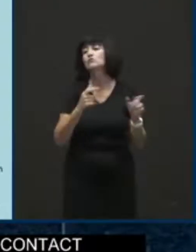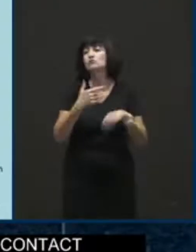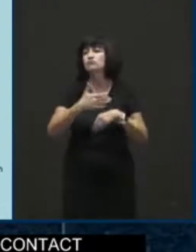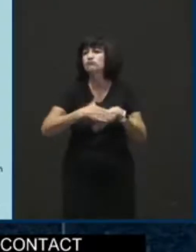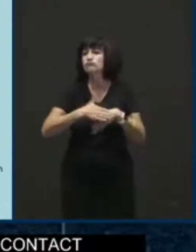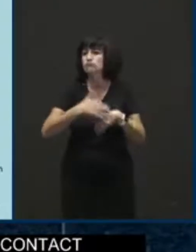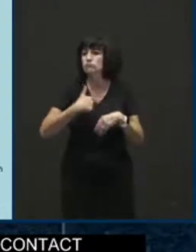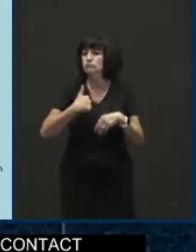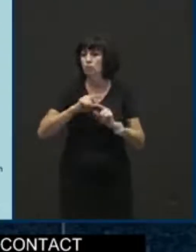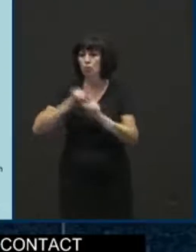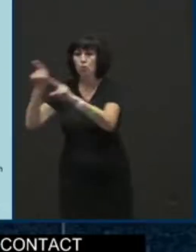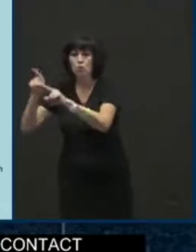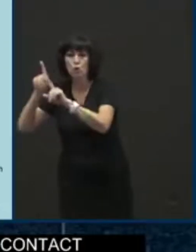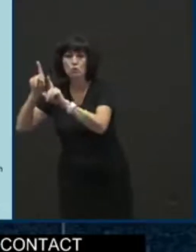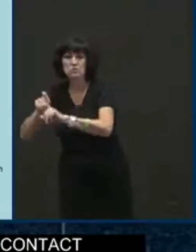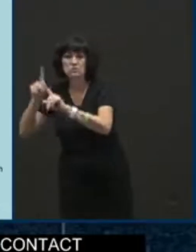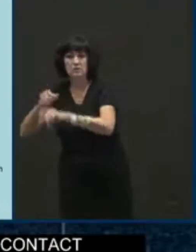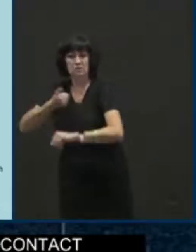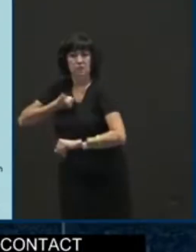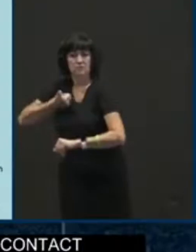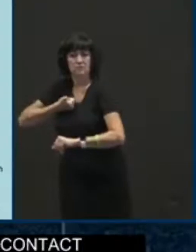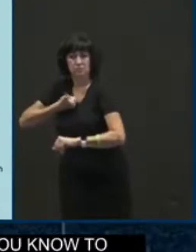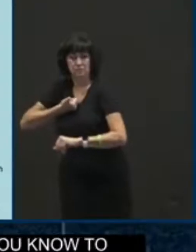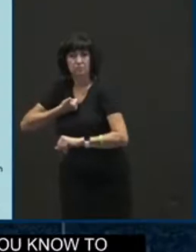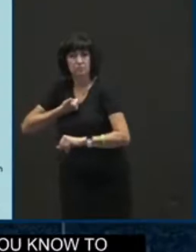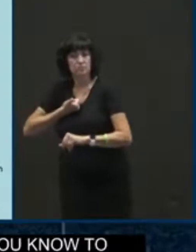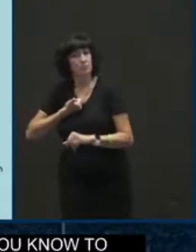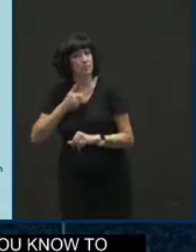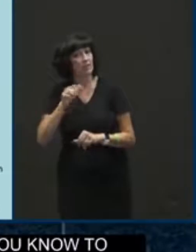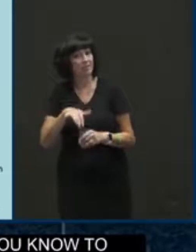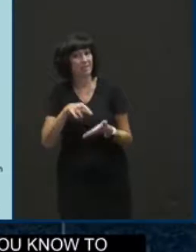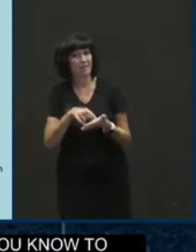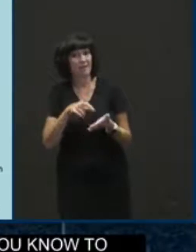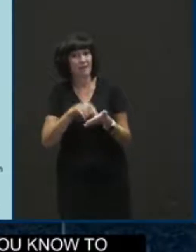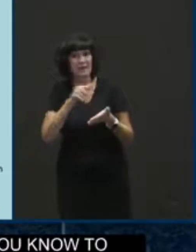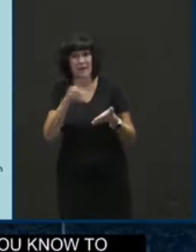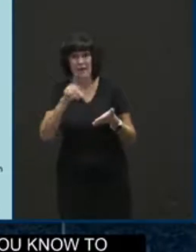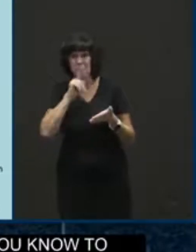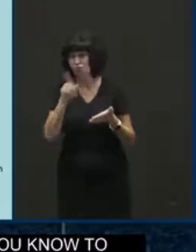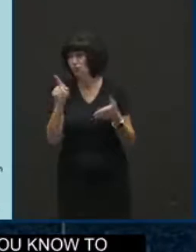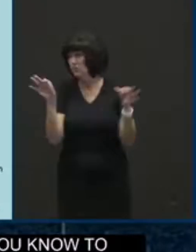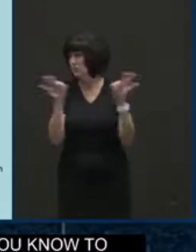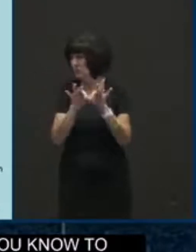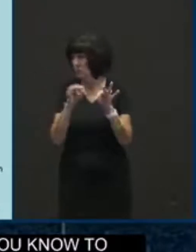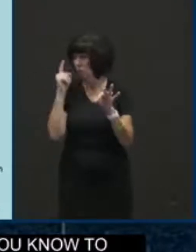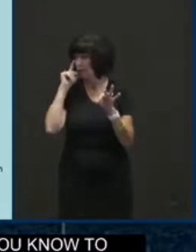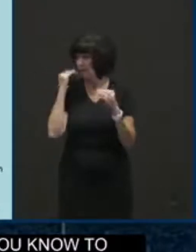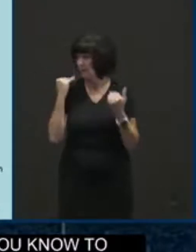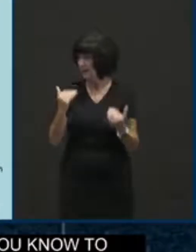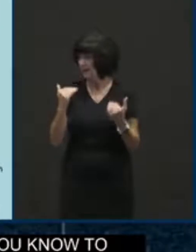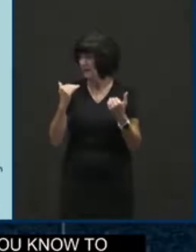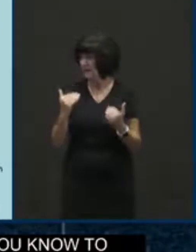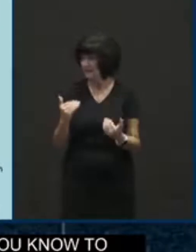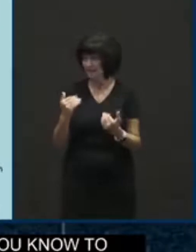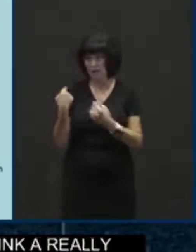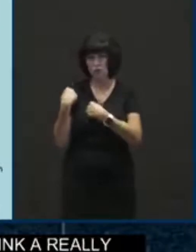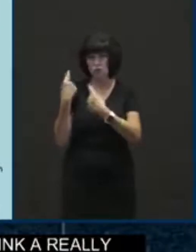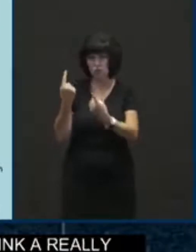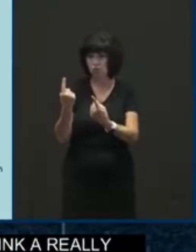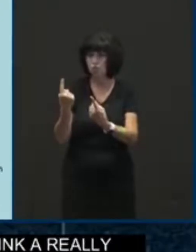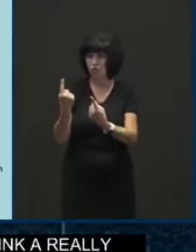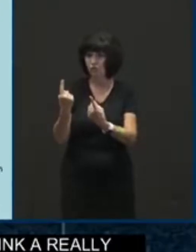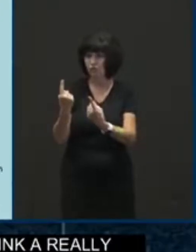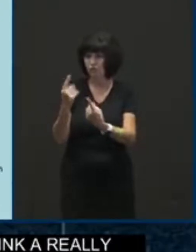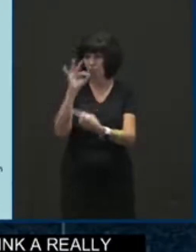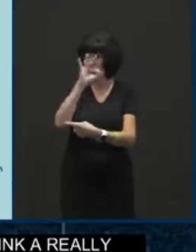really, we think a really important tool. I think we're up to 90,000 folks that have